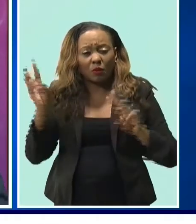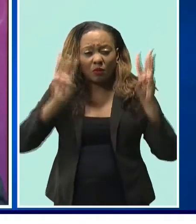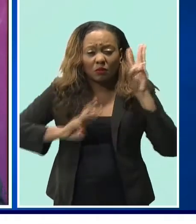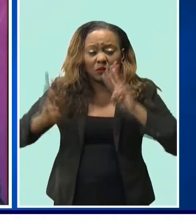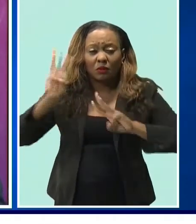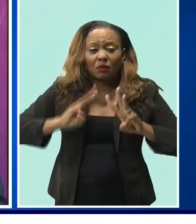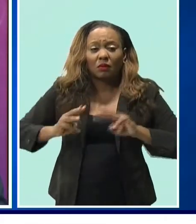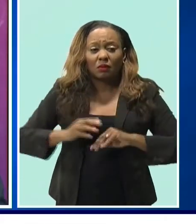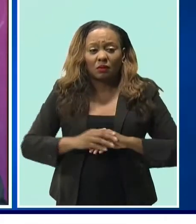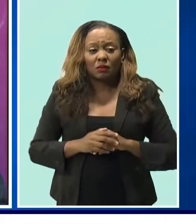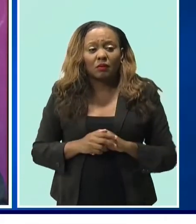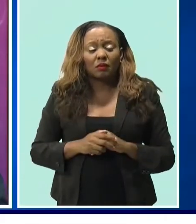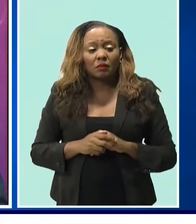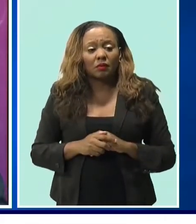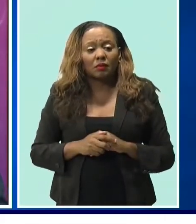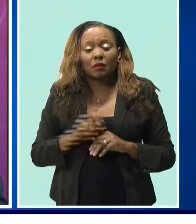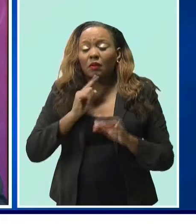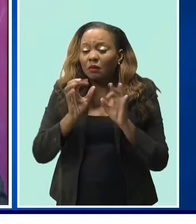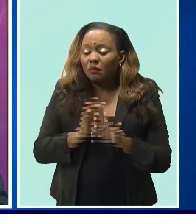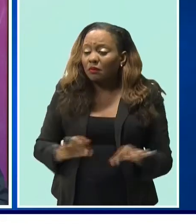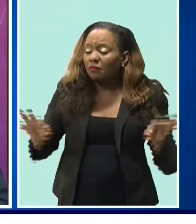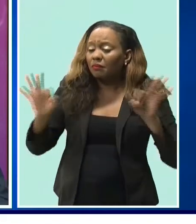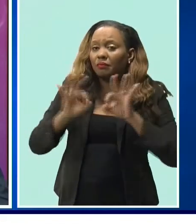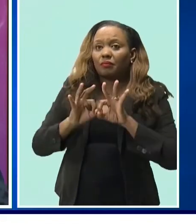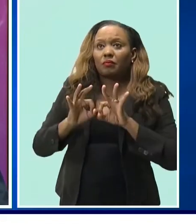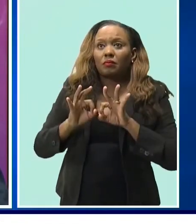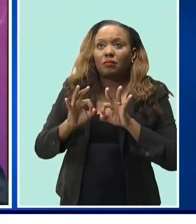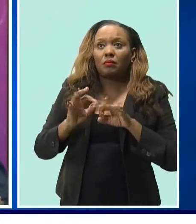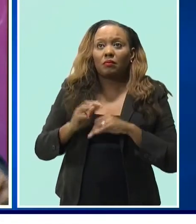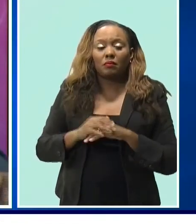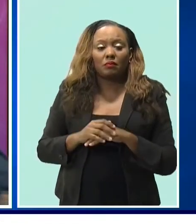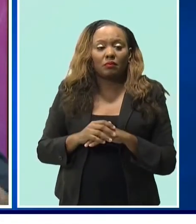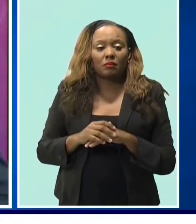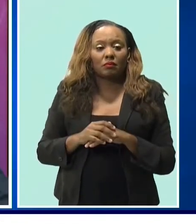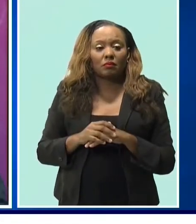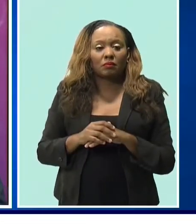very important that every single Barbadian looks after